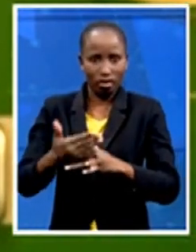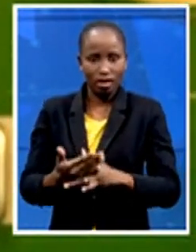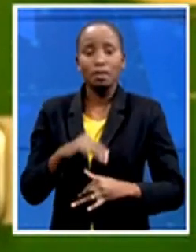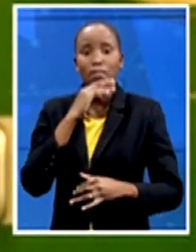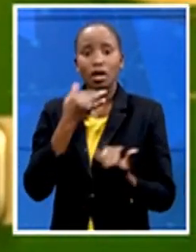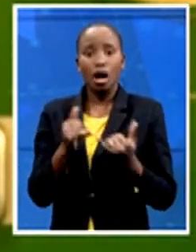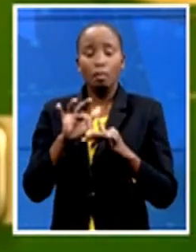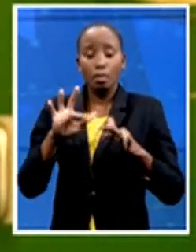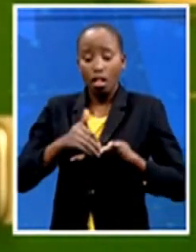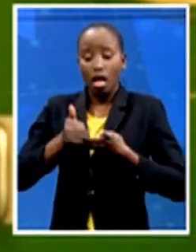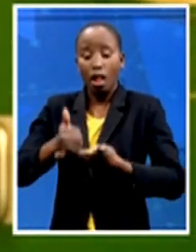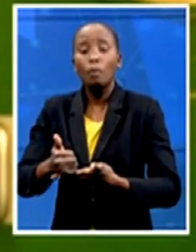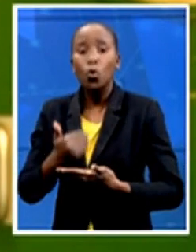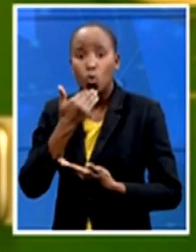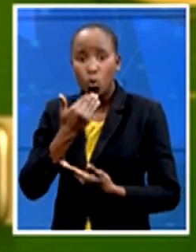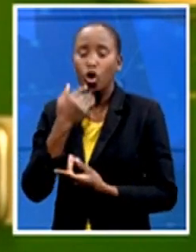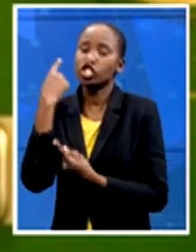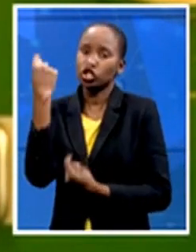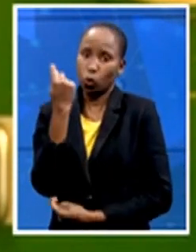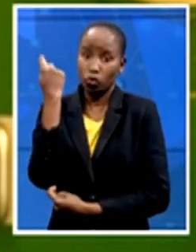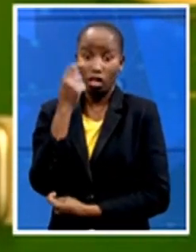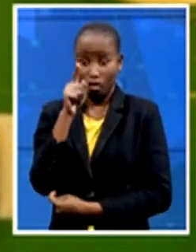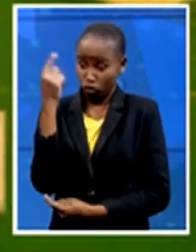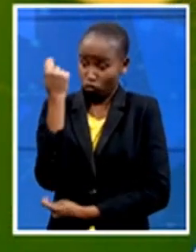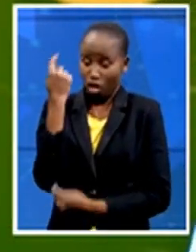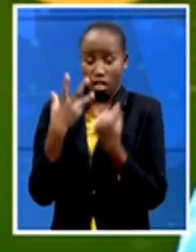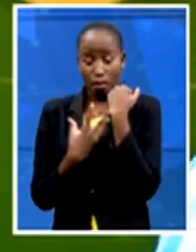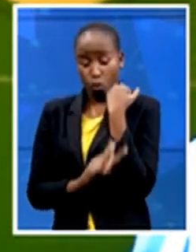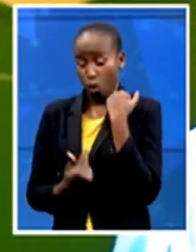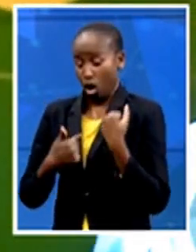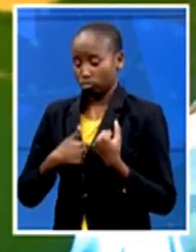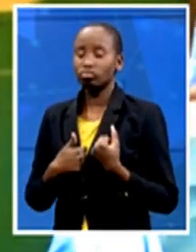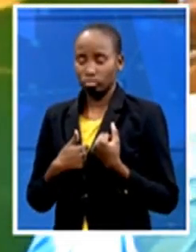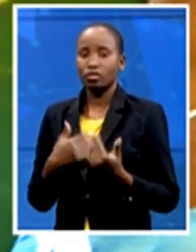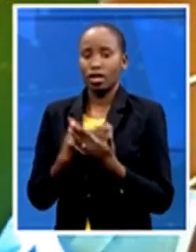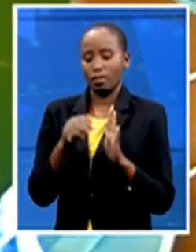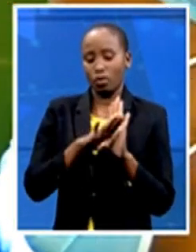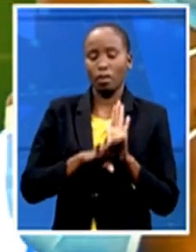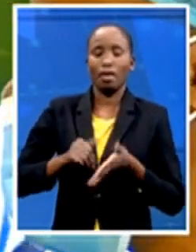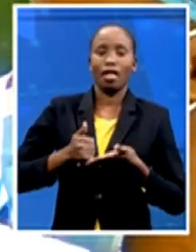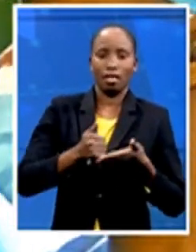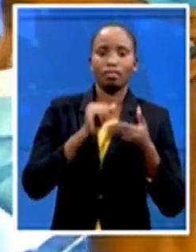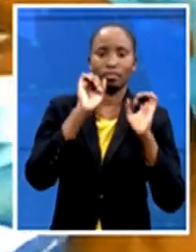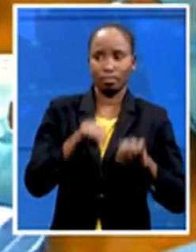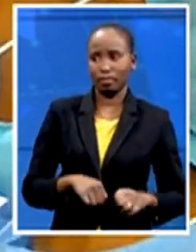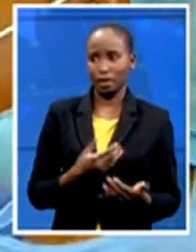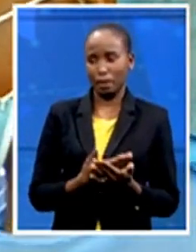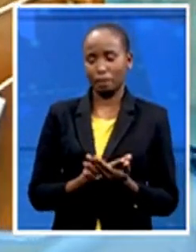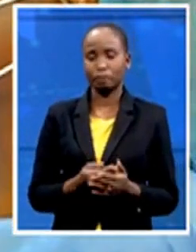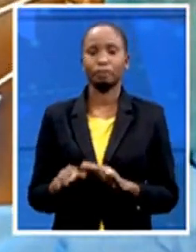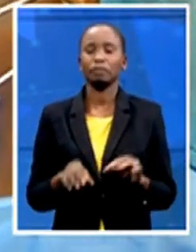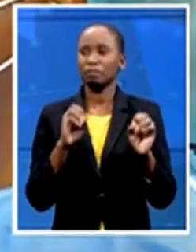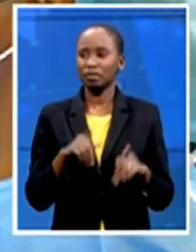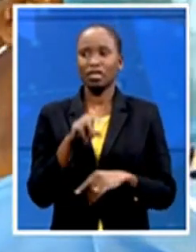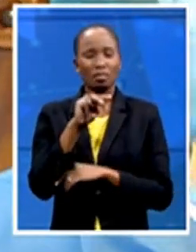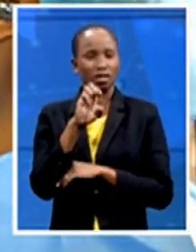you are poor, you must be able to benefit from this program. And speaking of that, MEC, a rural woman sitting in her home right now watching